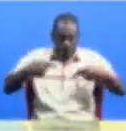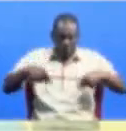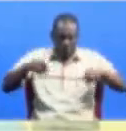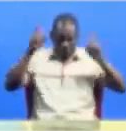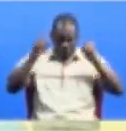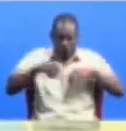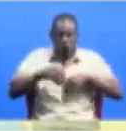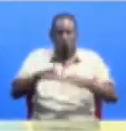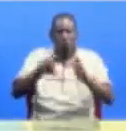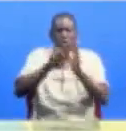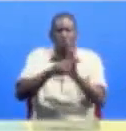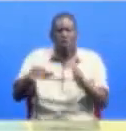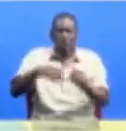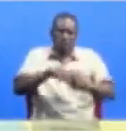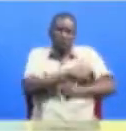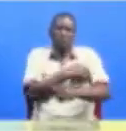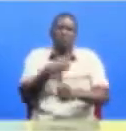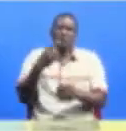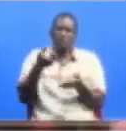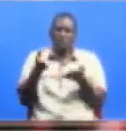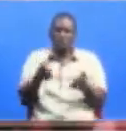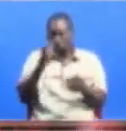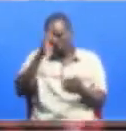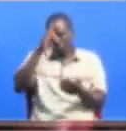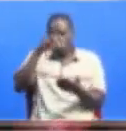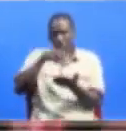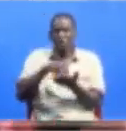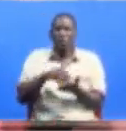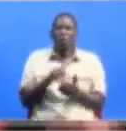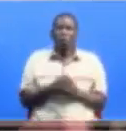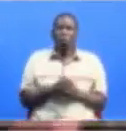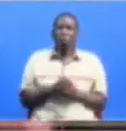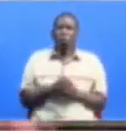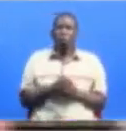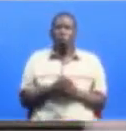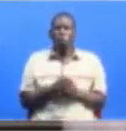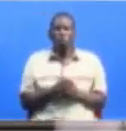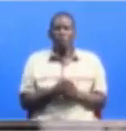The area chief amesema now it's a police case.